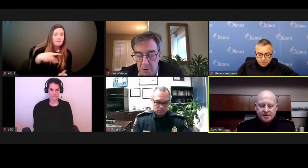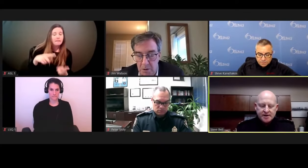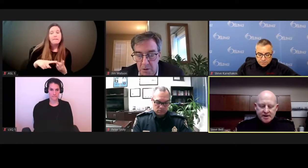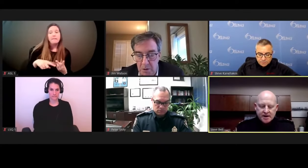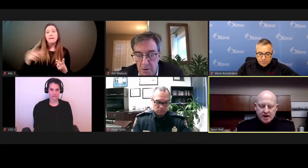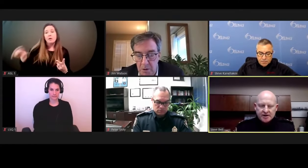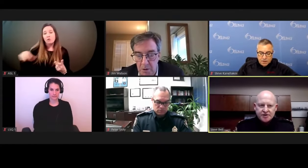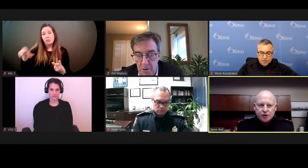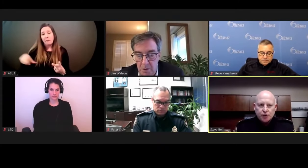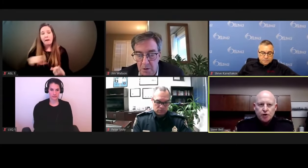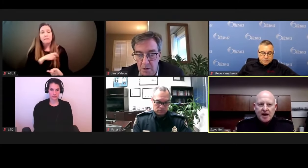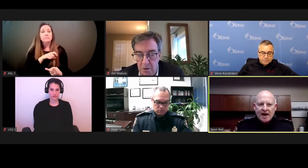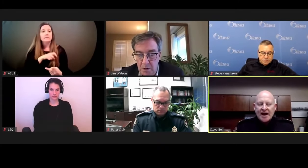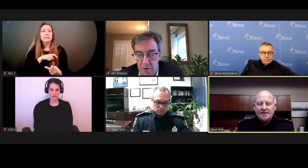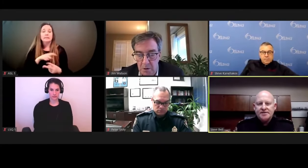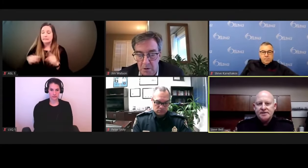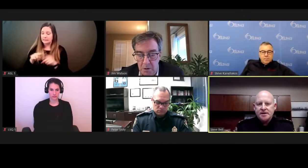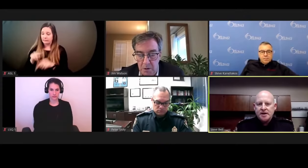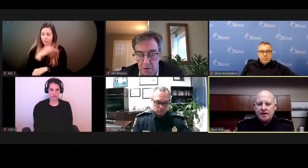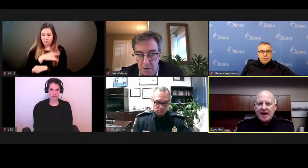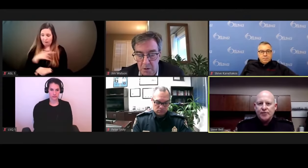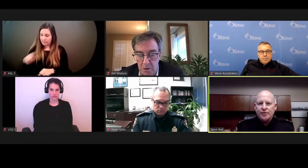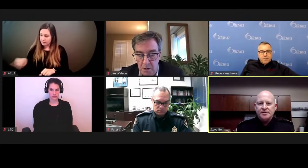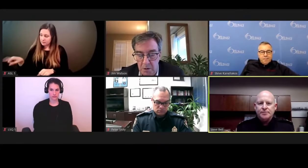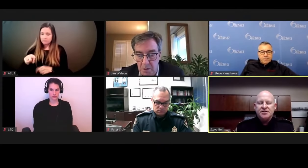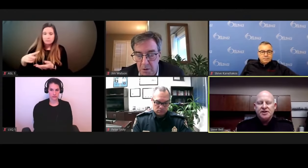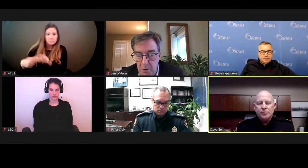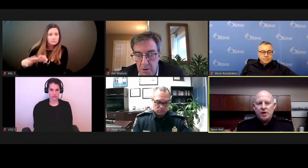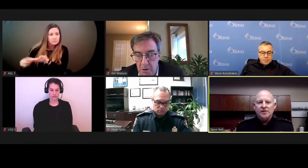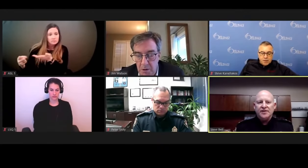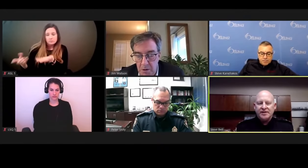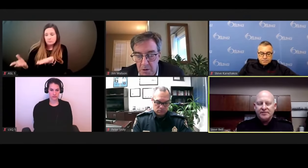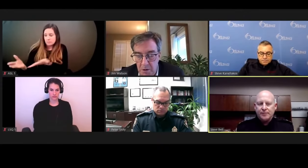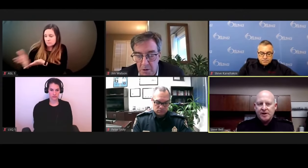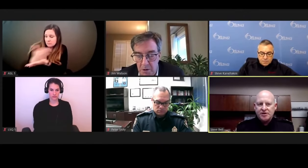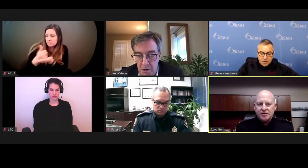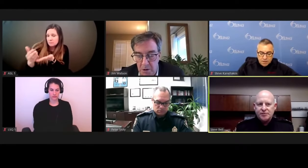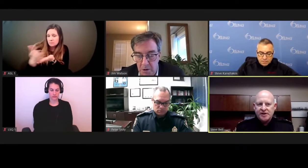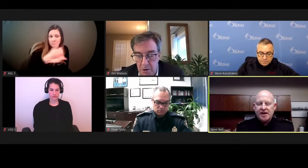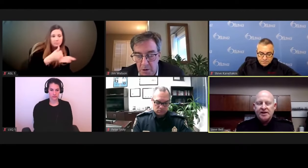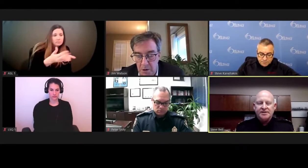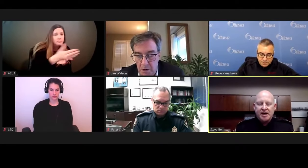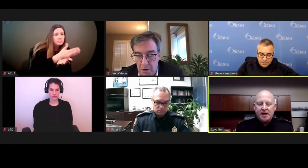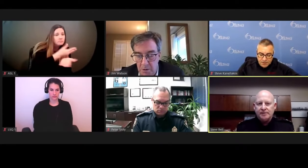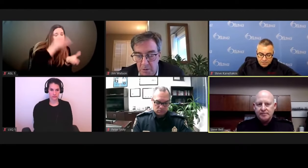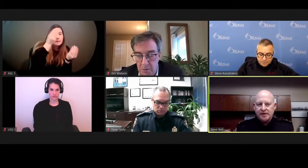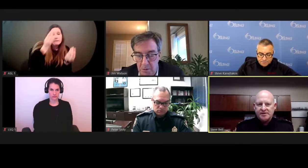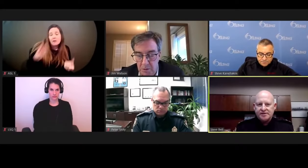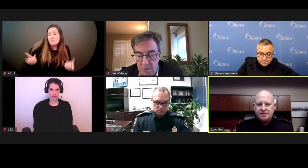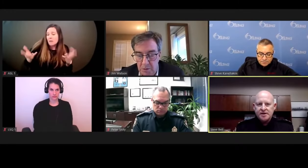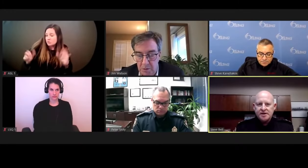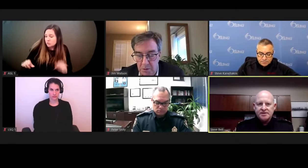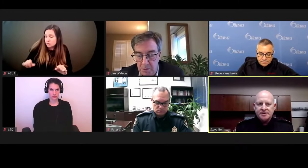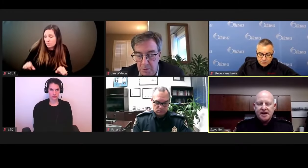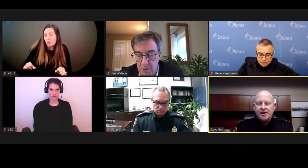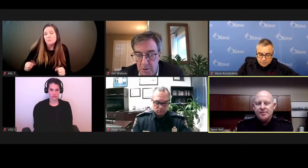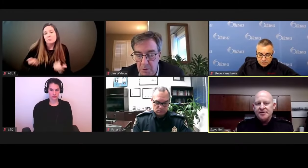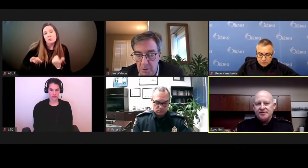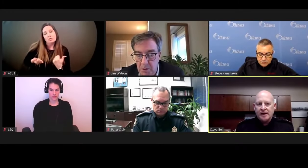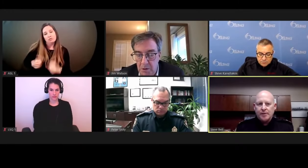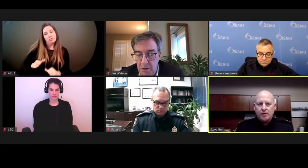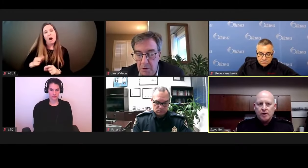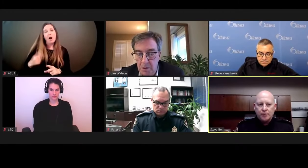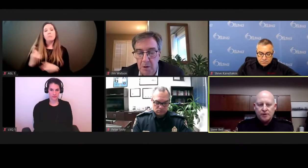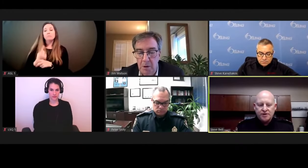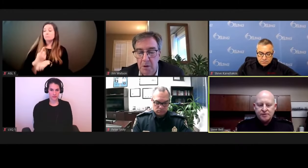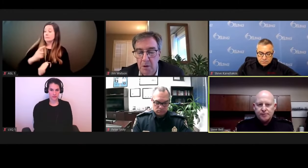Police, to look at gathering as much relevant information as we can in a timely basis to set up and